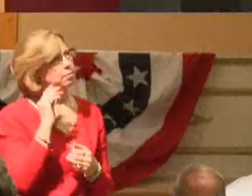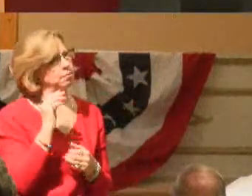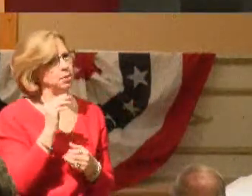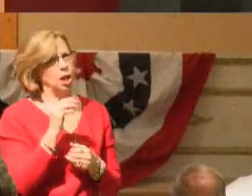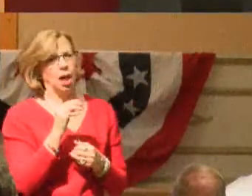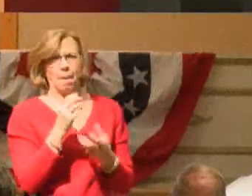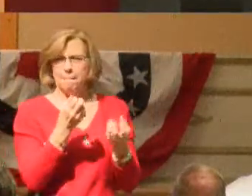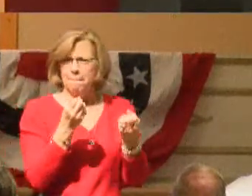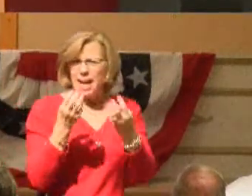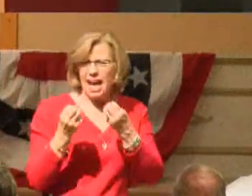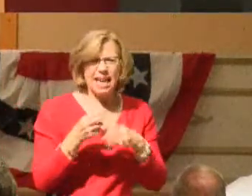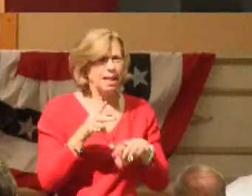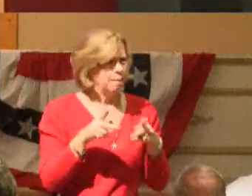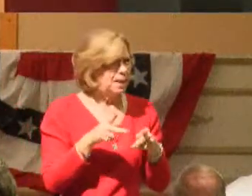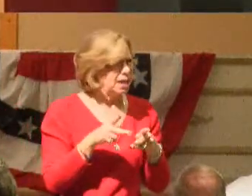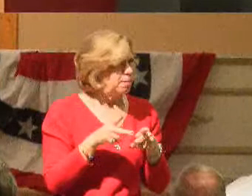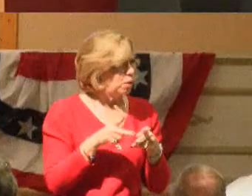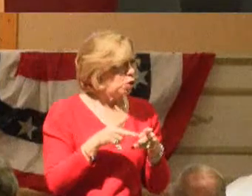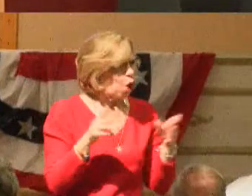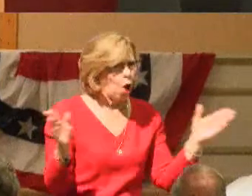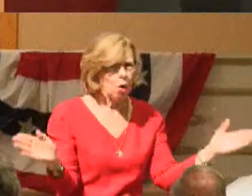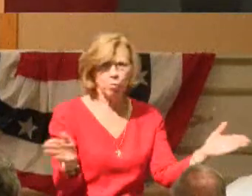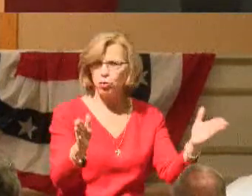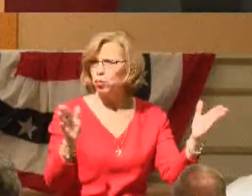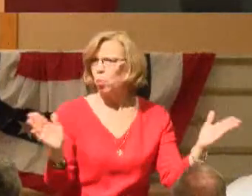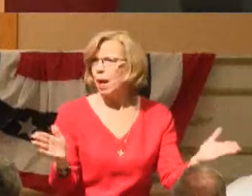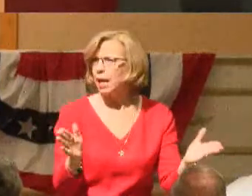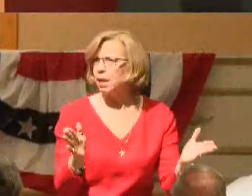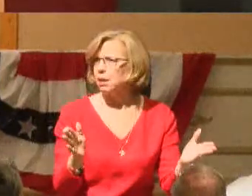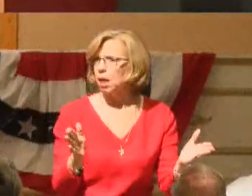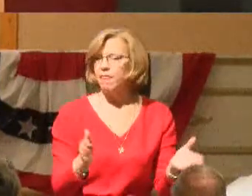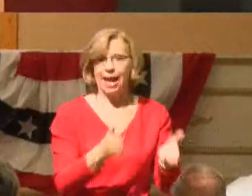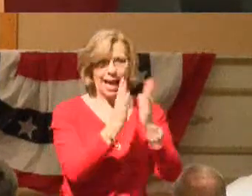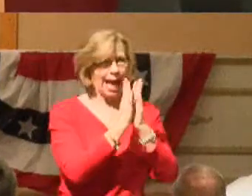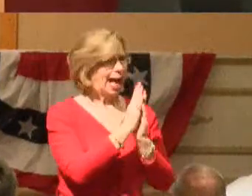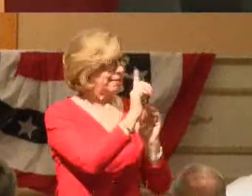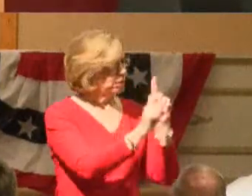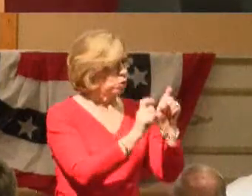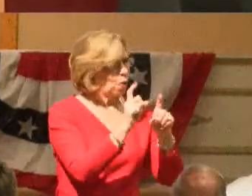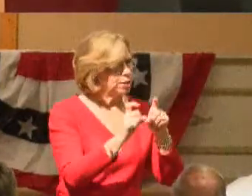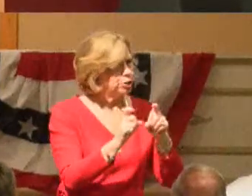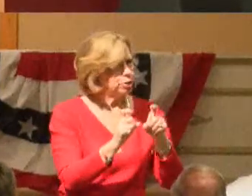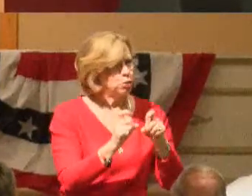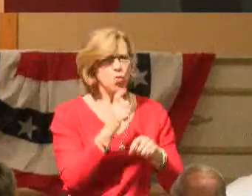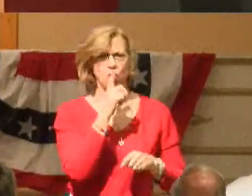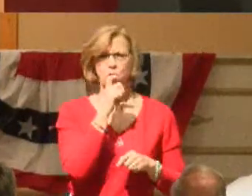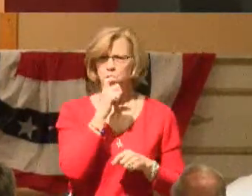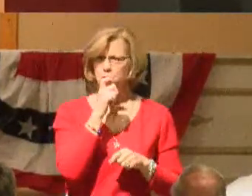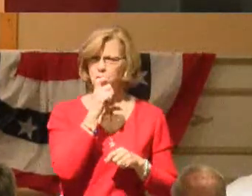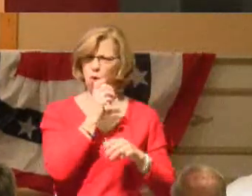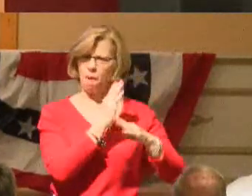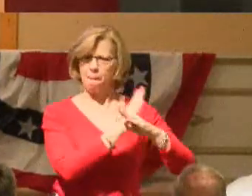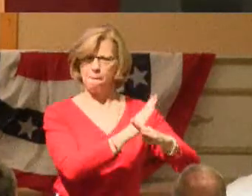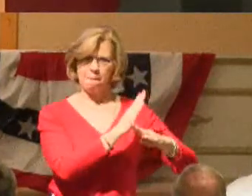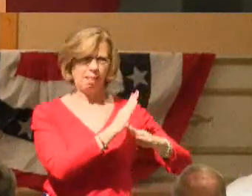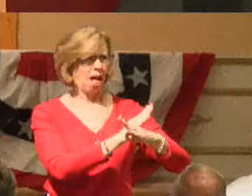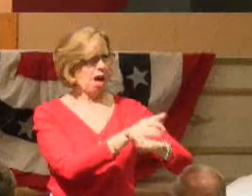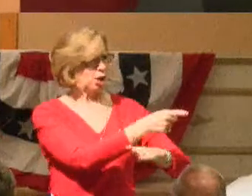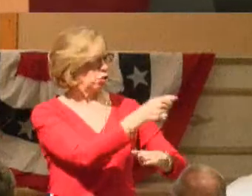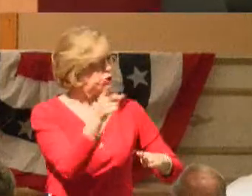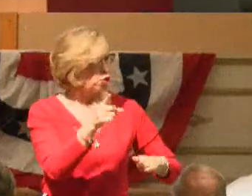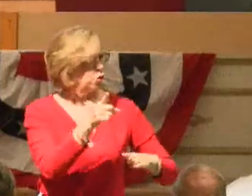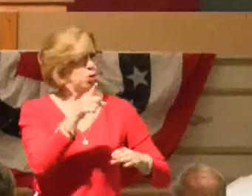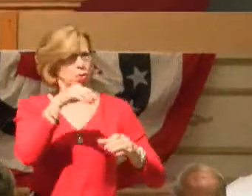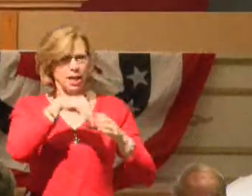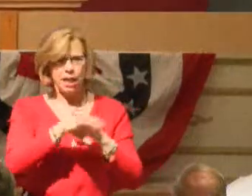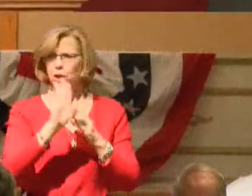lump. And so he goes with verse 7 when he asks the question, who is it that has hindered you in